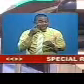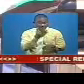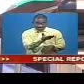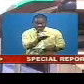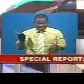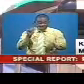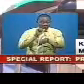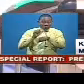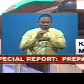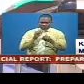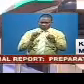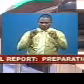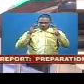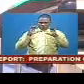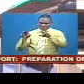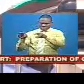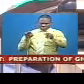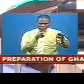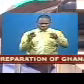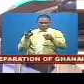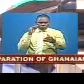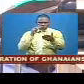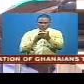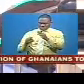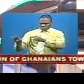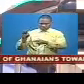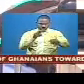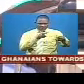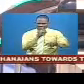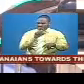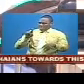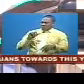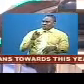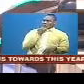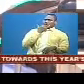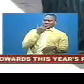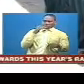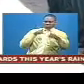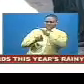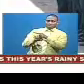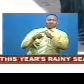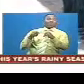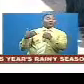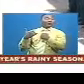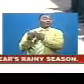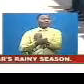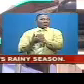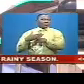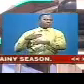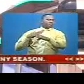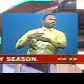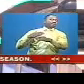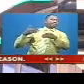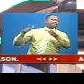as migration officers to be vigilant in order to deter undesirable elements from entering Ghana.